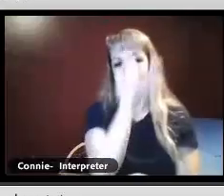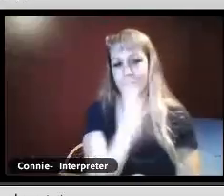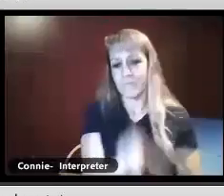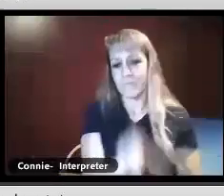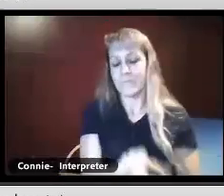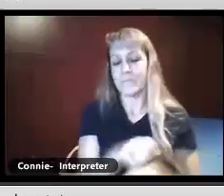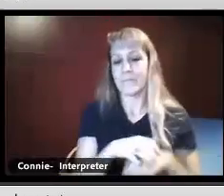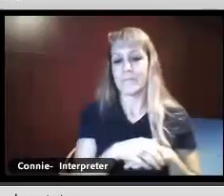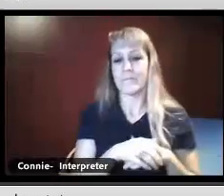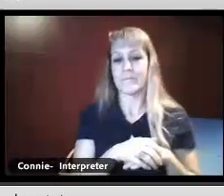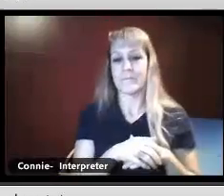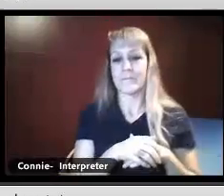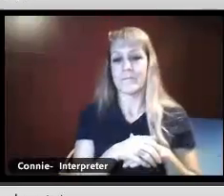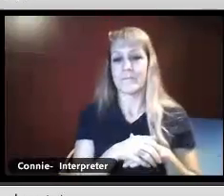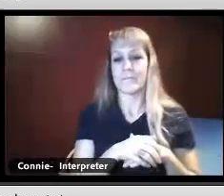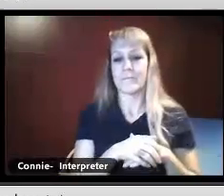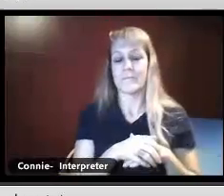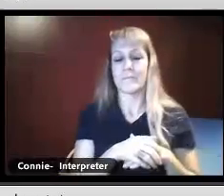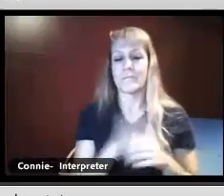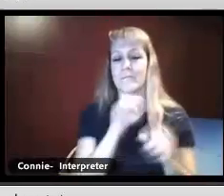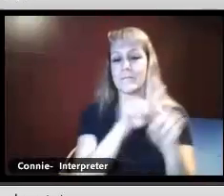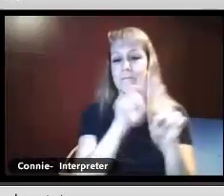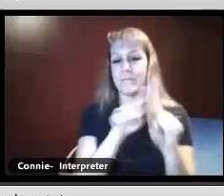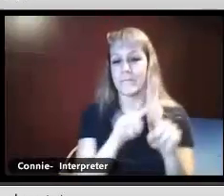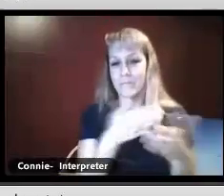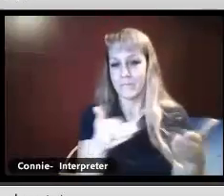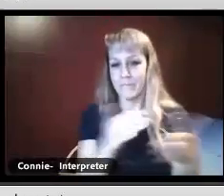of facets.